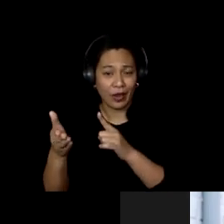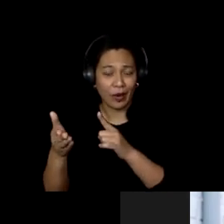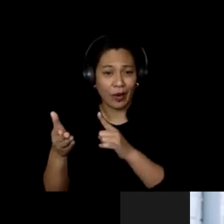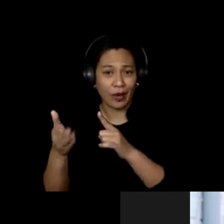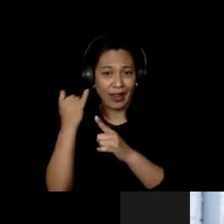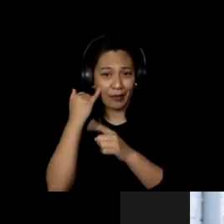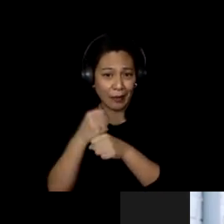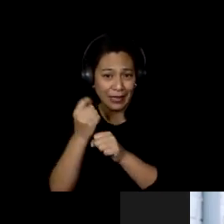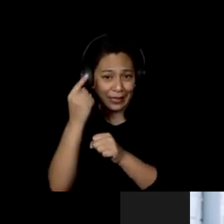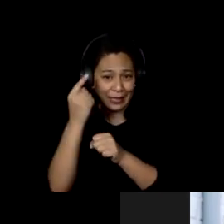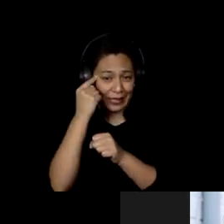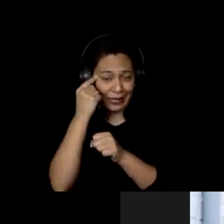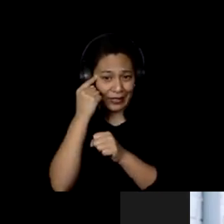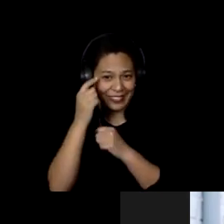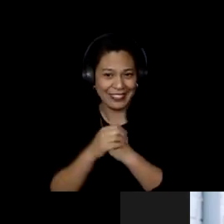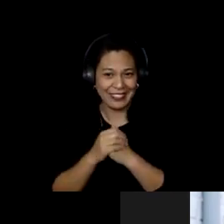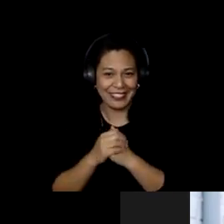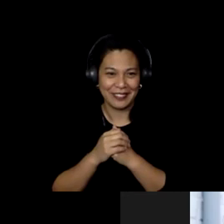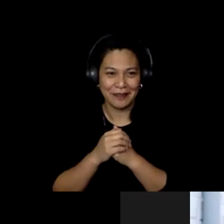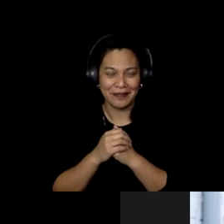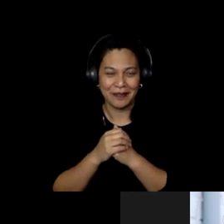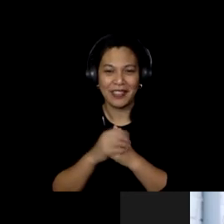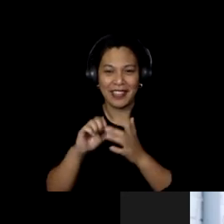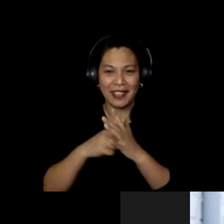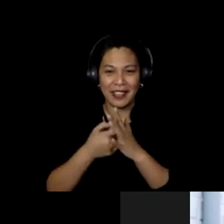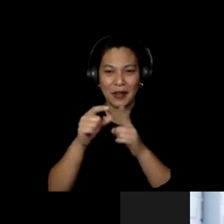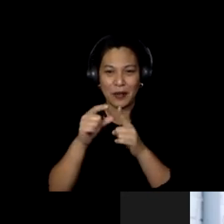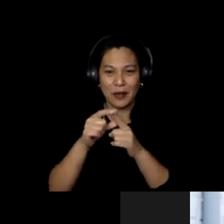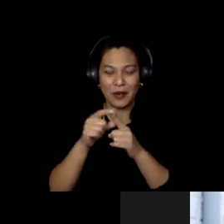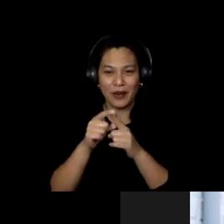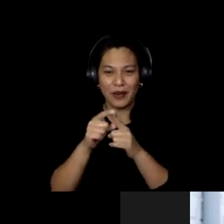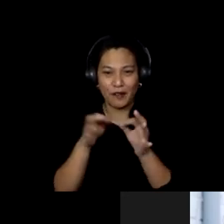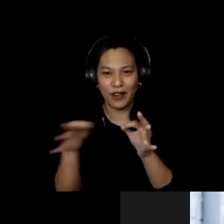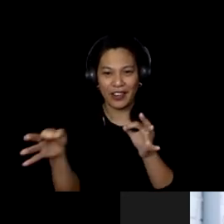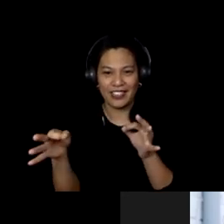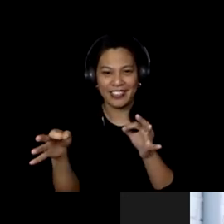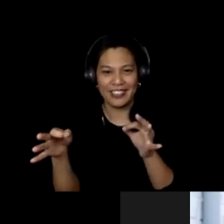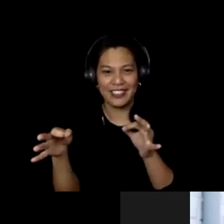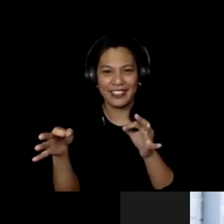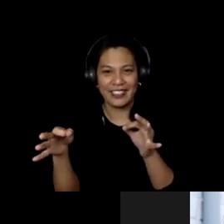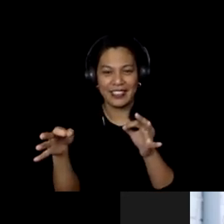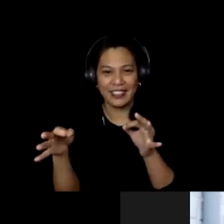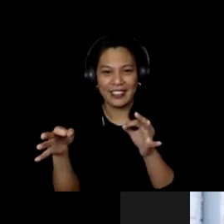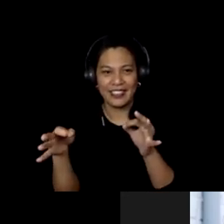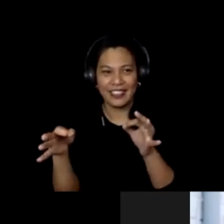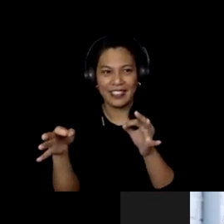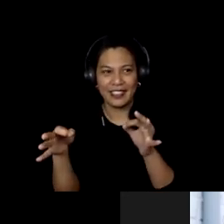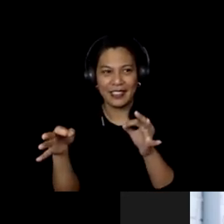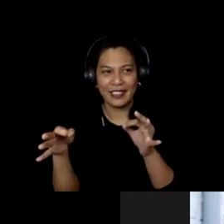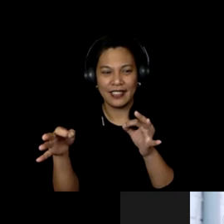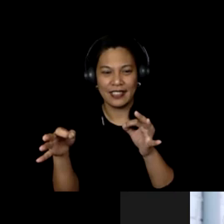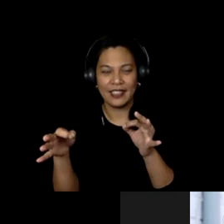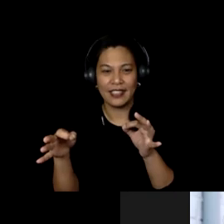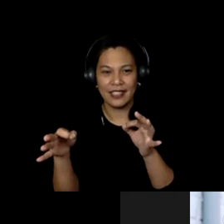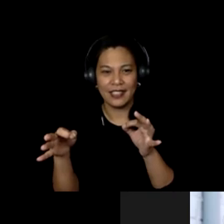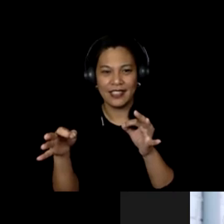makes sense. So the keyword phrases are like, you can put them kind of throughout